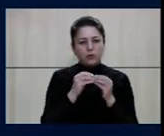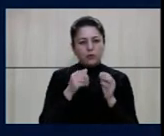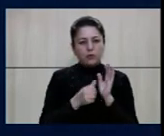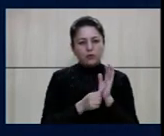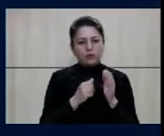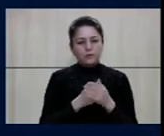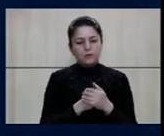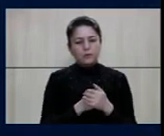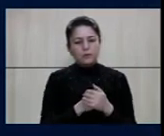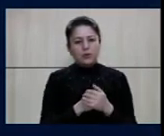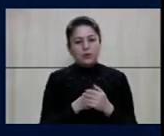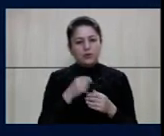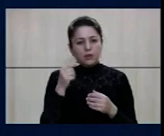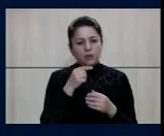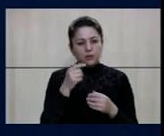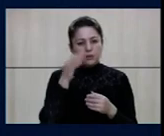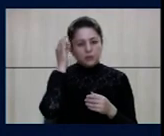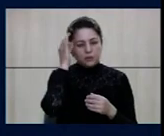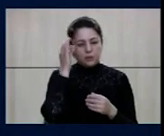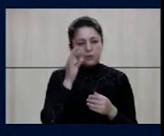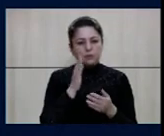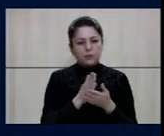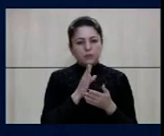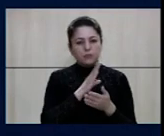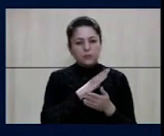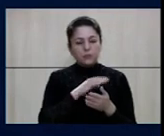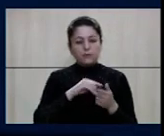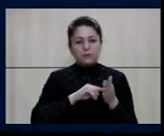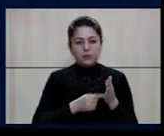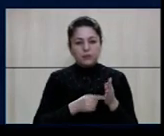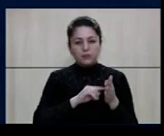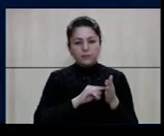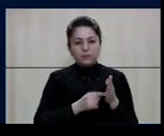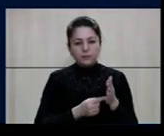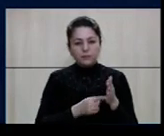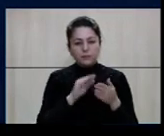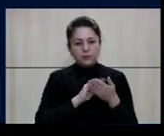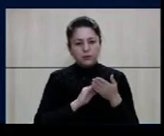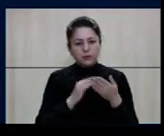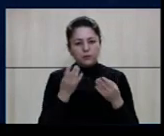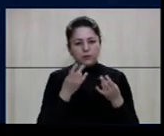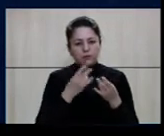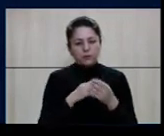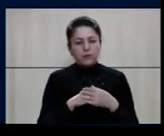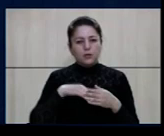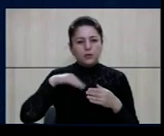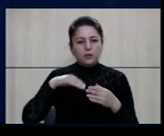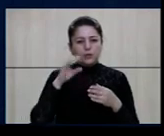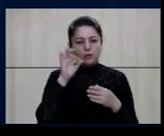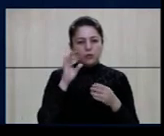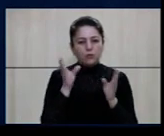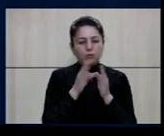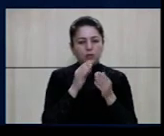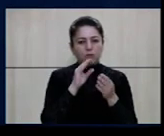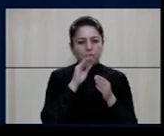532.10'dan 6'ni. Ayirish esingizde bo'lsa, virgulni tagiga virgulni tushirib yozishimiz kerak. Keyin esa nollar bilan to'ldirib